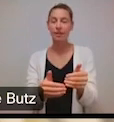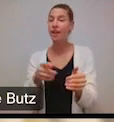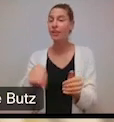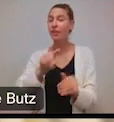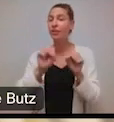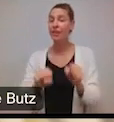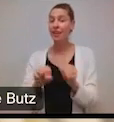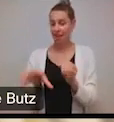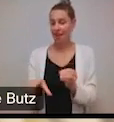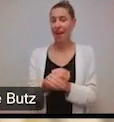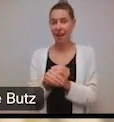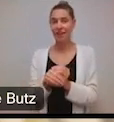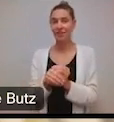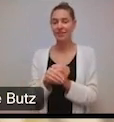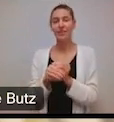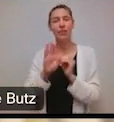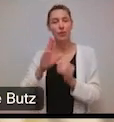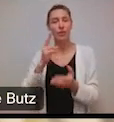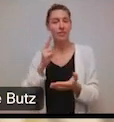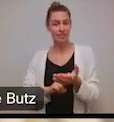your emails that you send out to everyone.